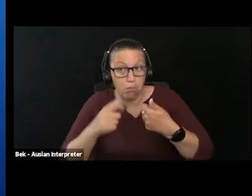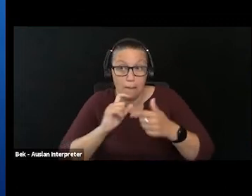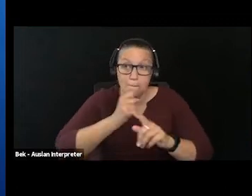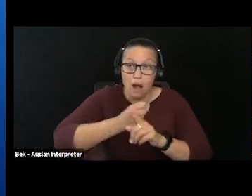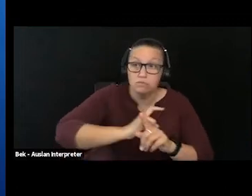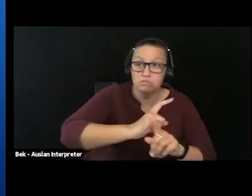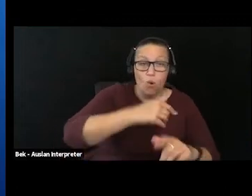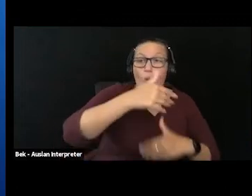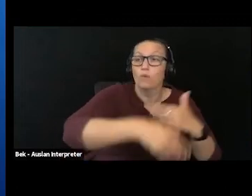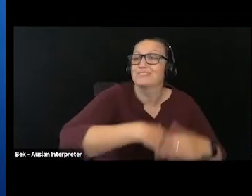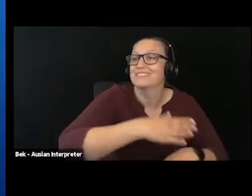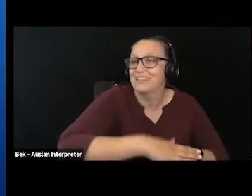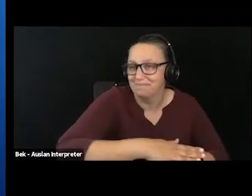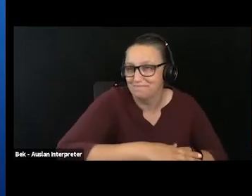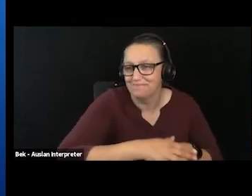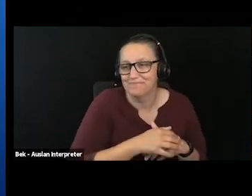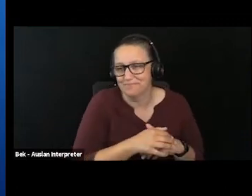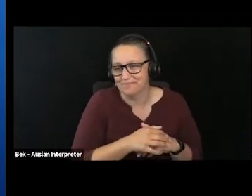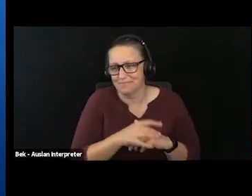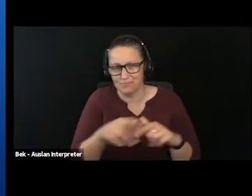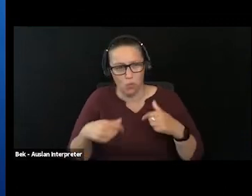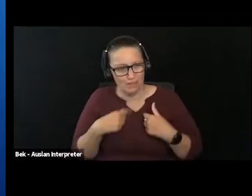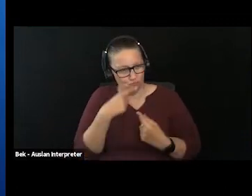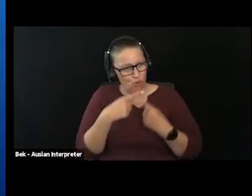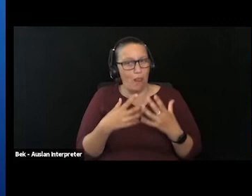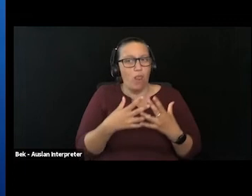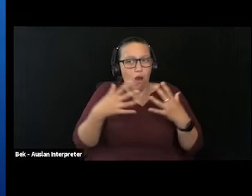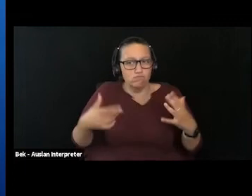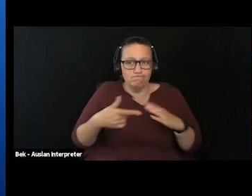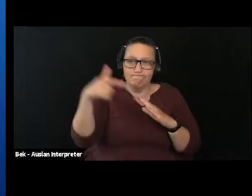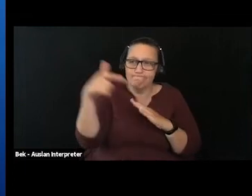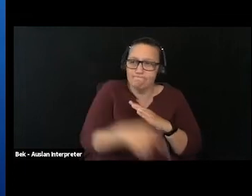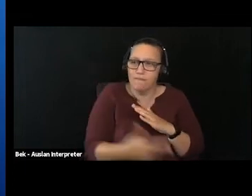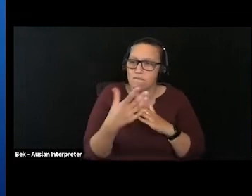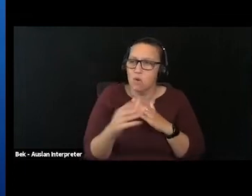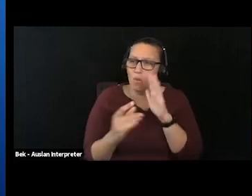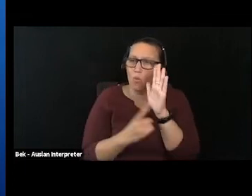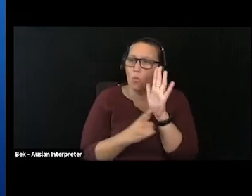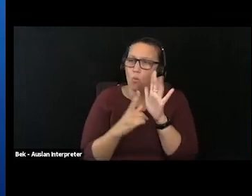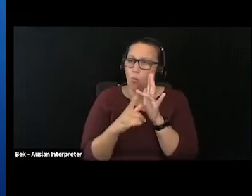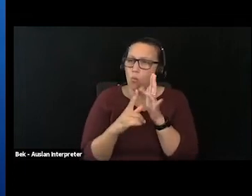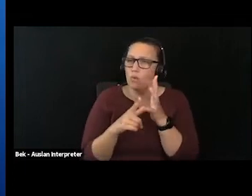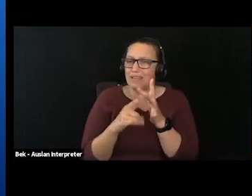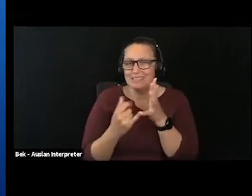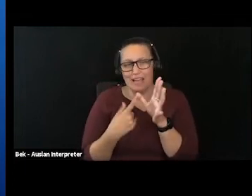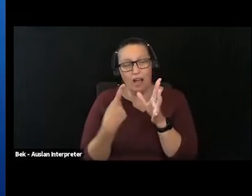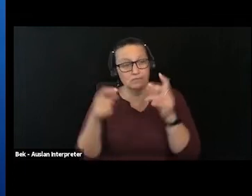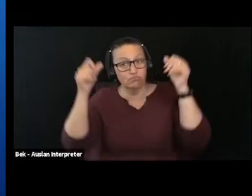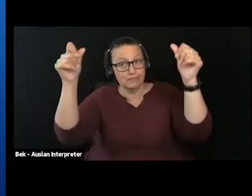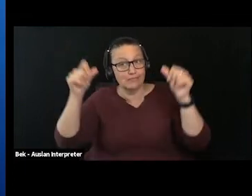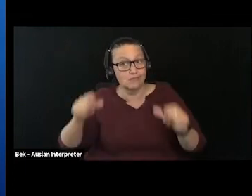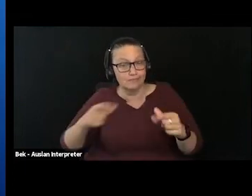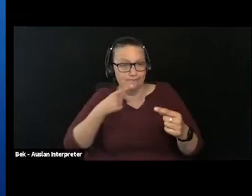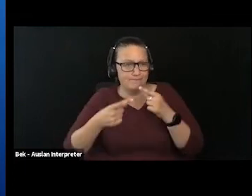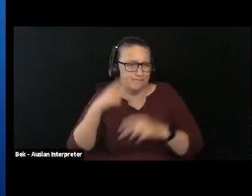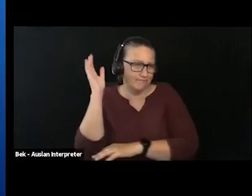And as has been described in much detail by Luisa and poster presenters, there is very rich data in New South Wales to inform